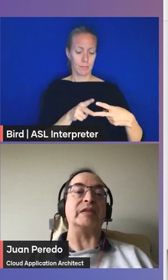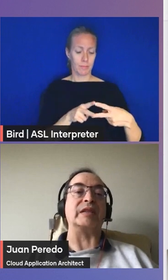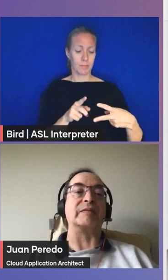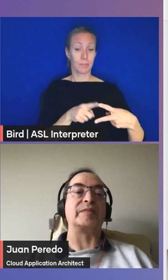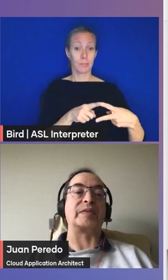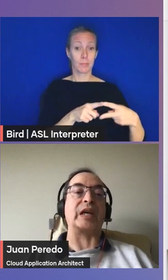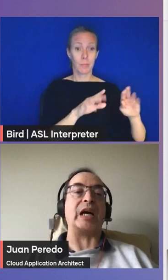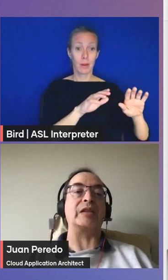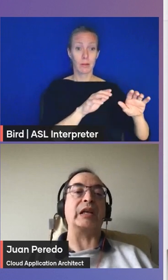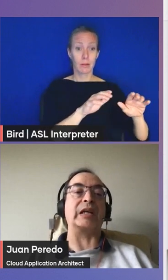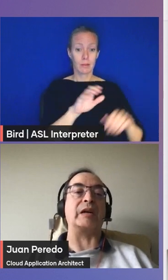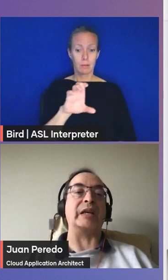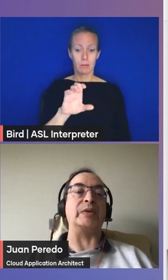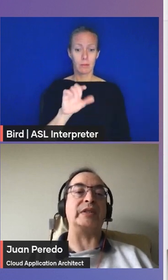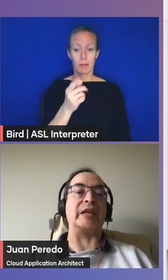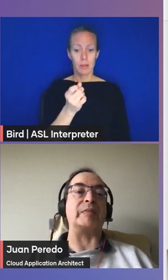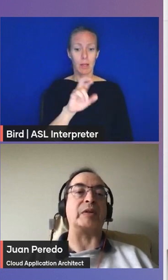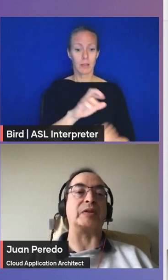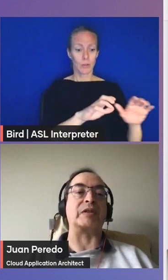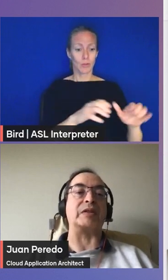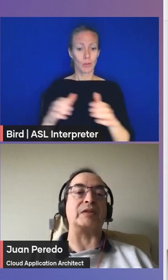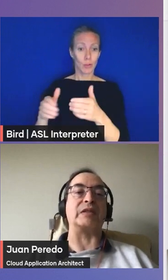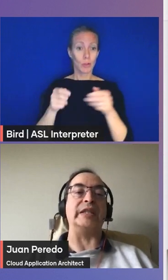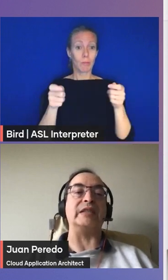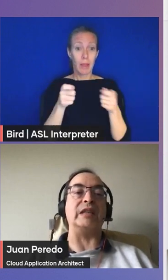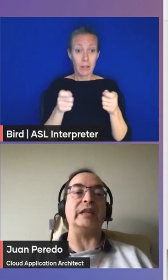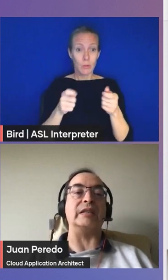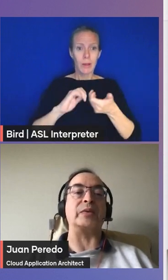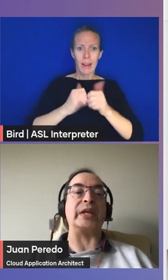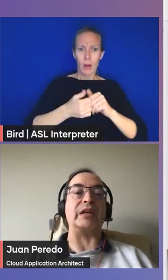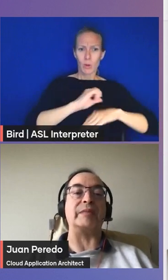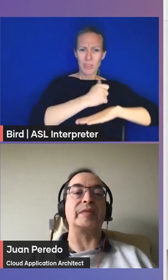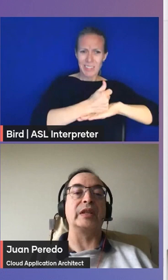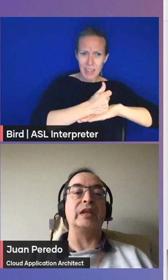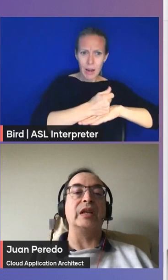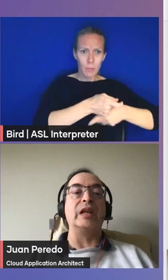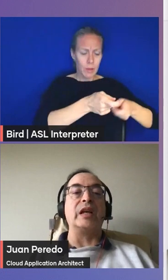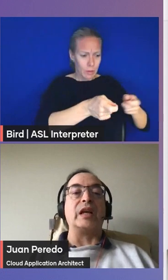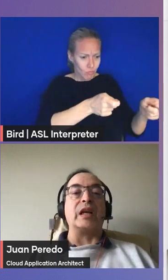management. How can we set up all those clusters easily and quickly?